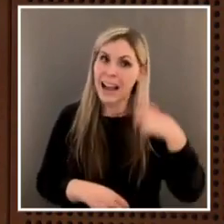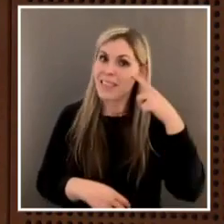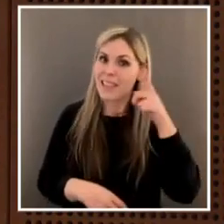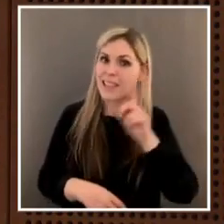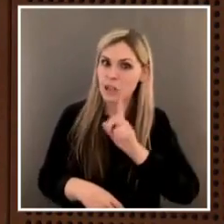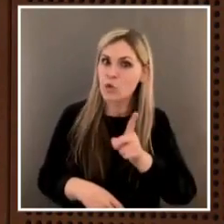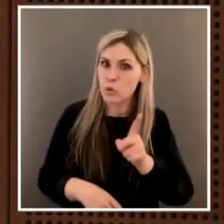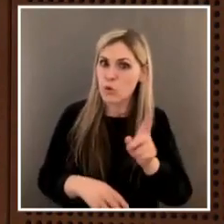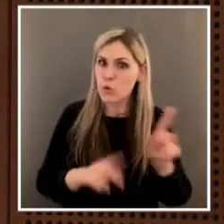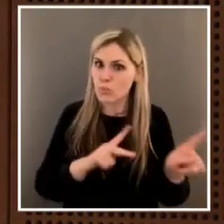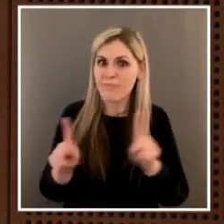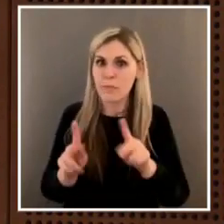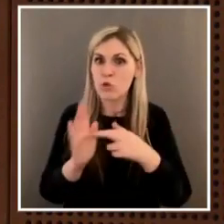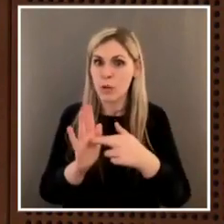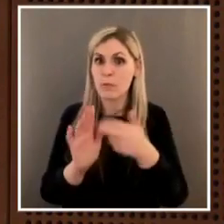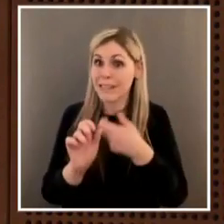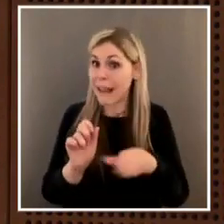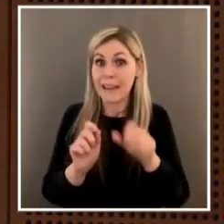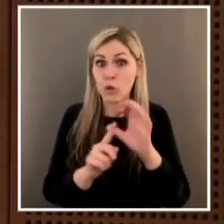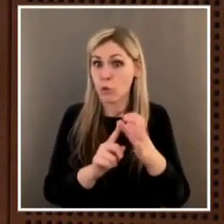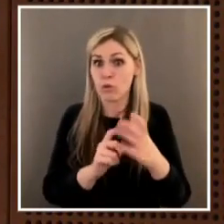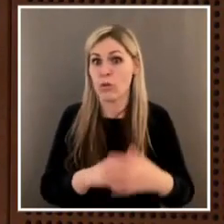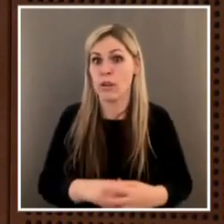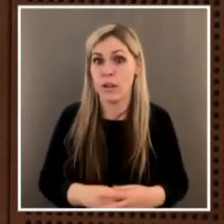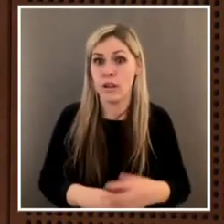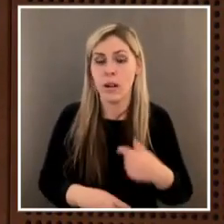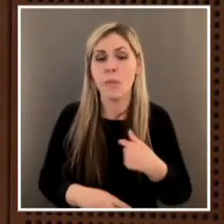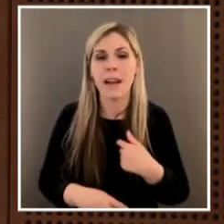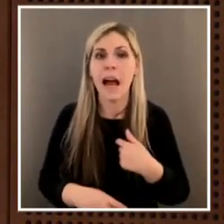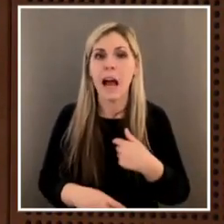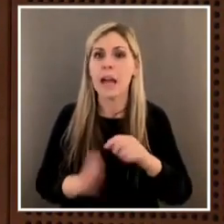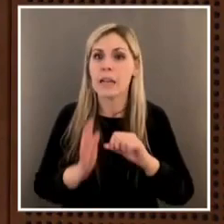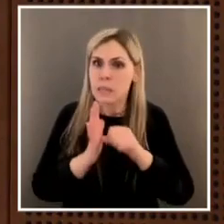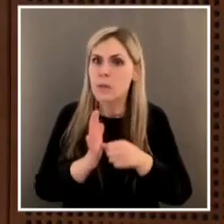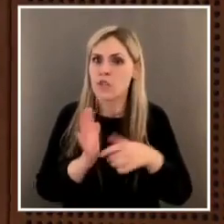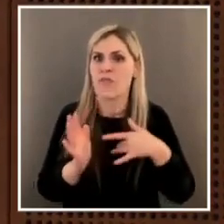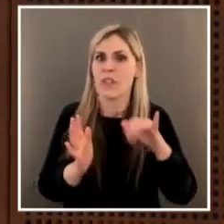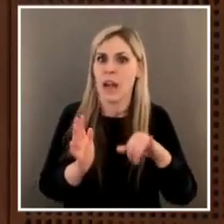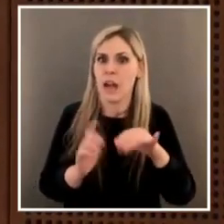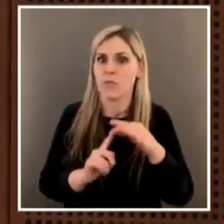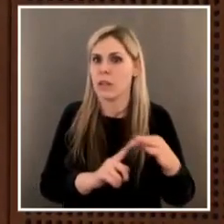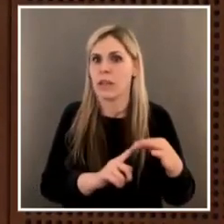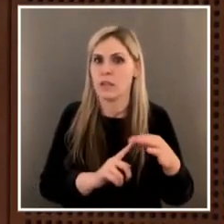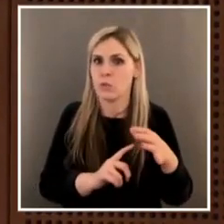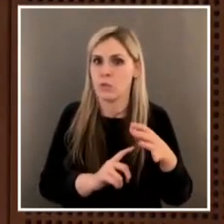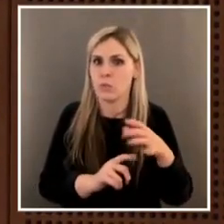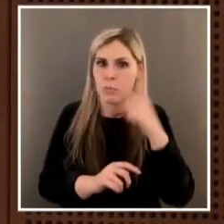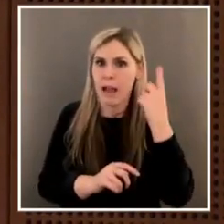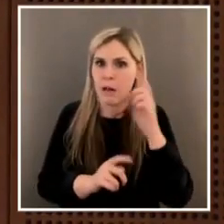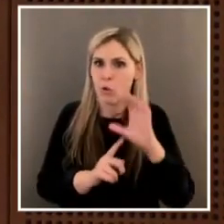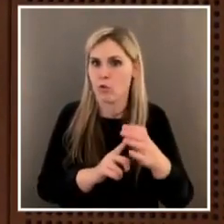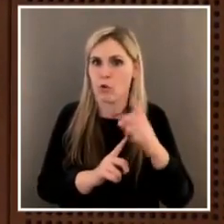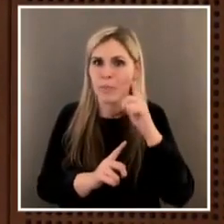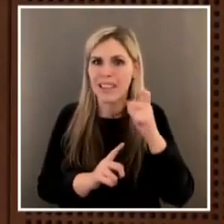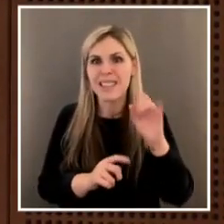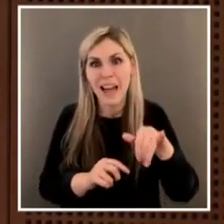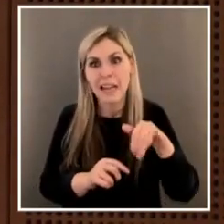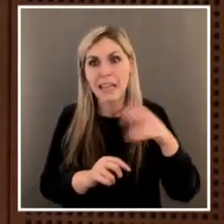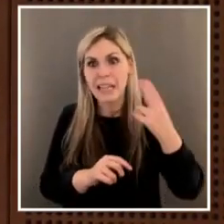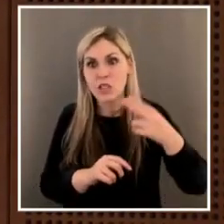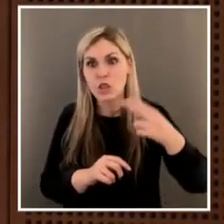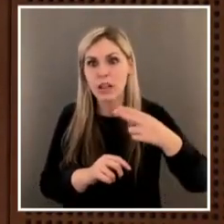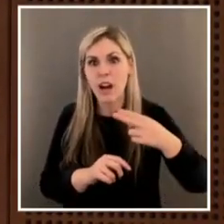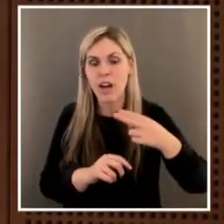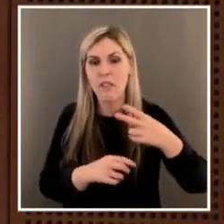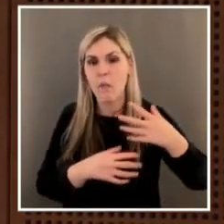of representing any culture. But I especially feel it about black people, because the history of flattening